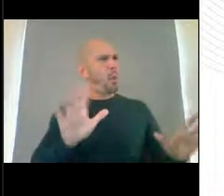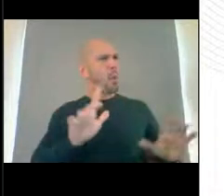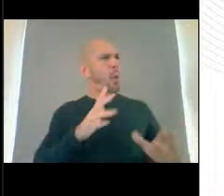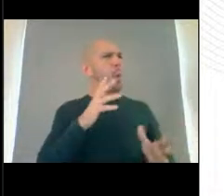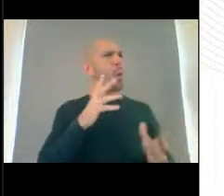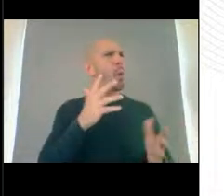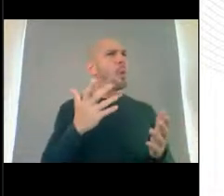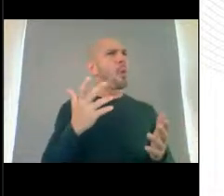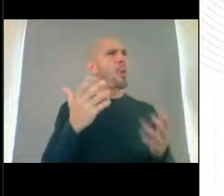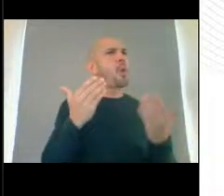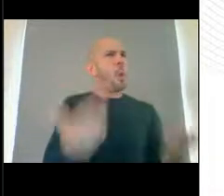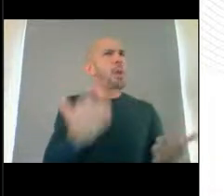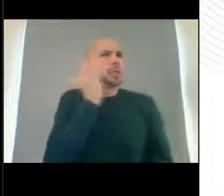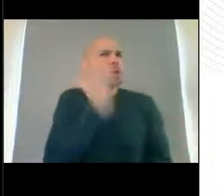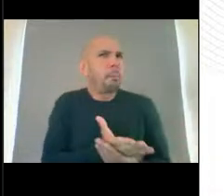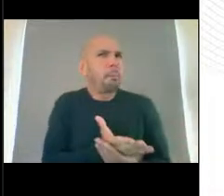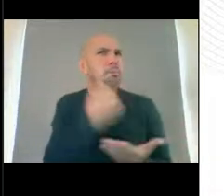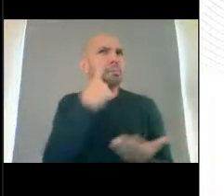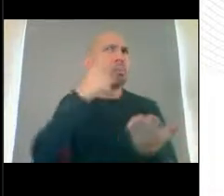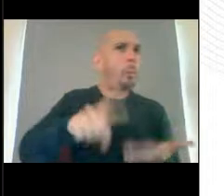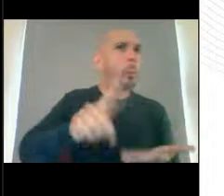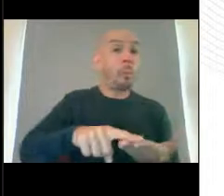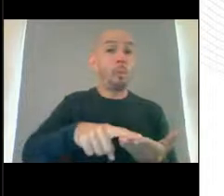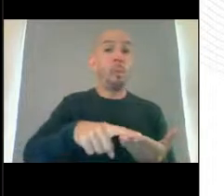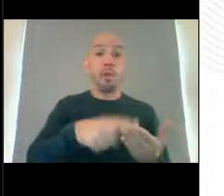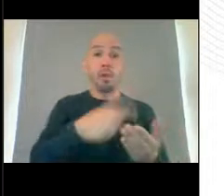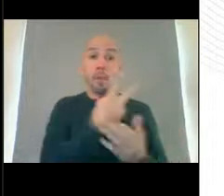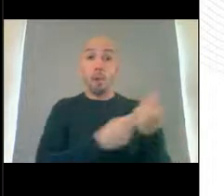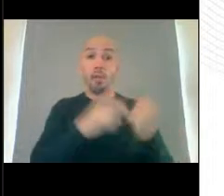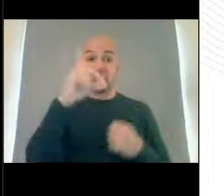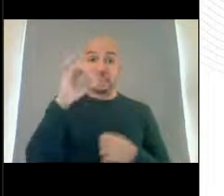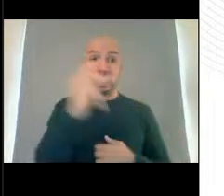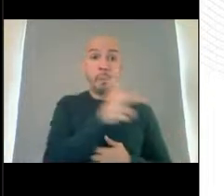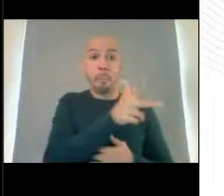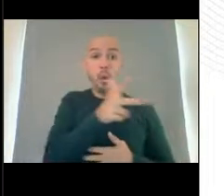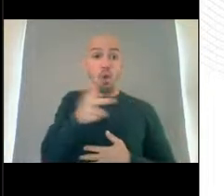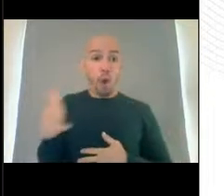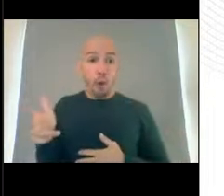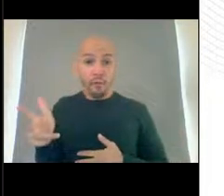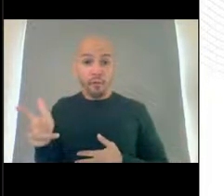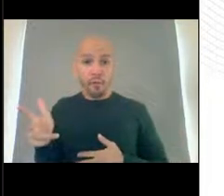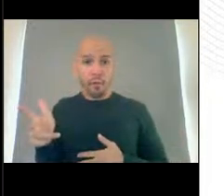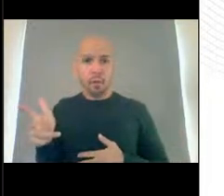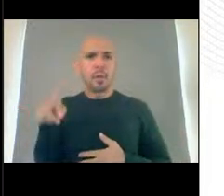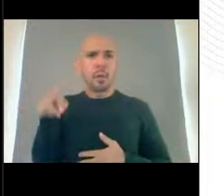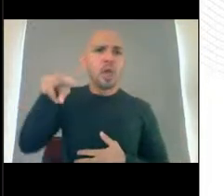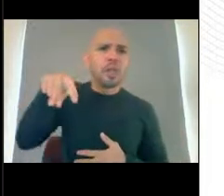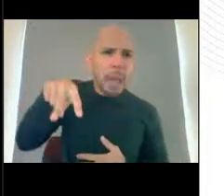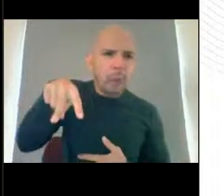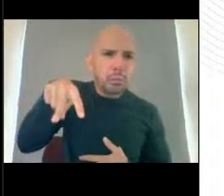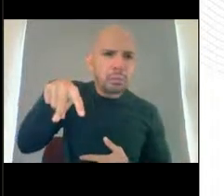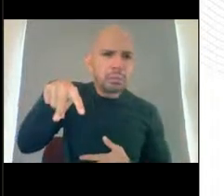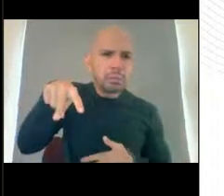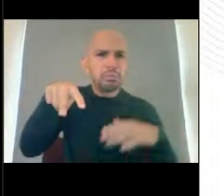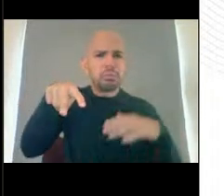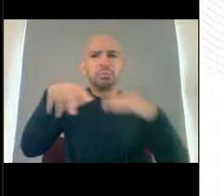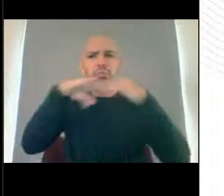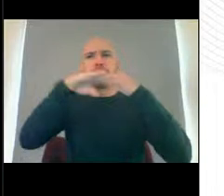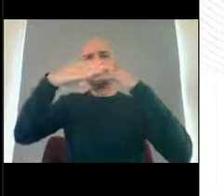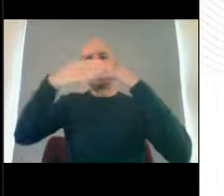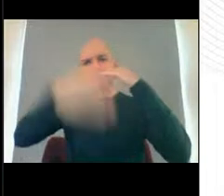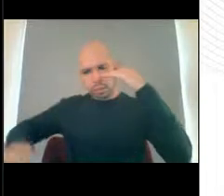there something and fortunately they did and so they pulled off in a safe place uh they looked down the embankment and uh